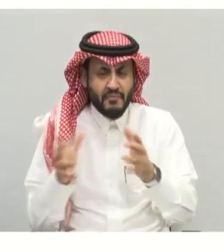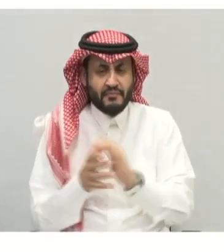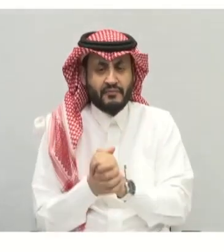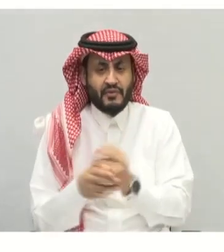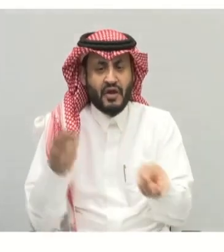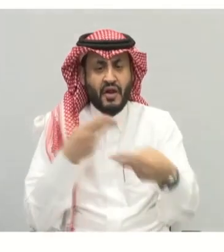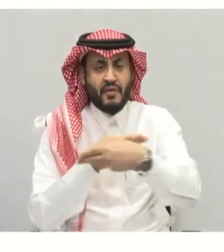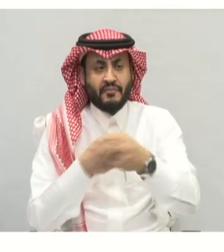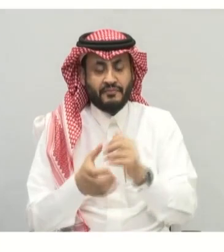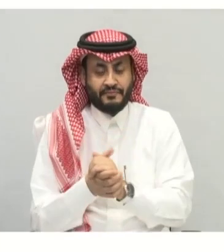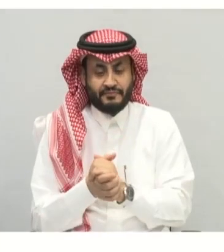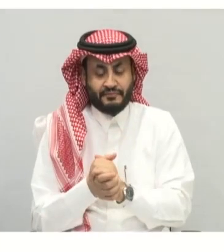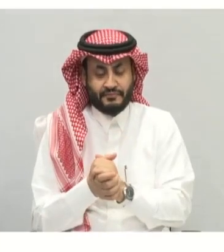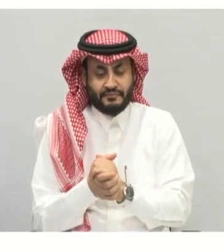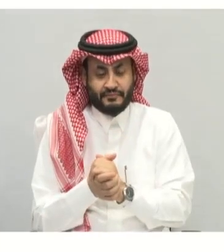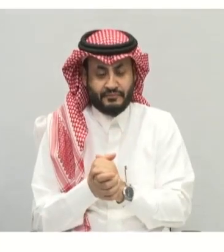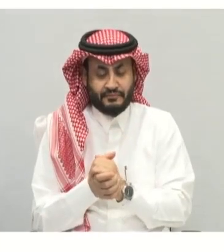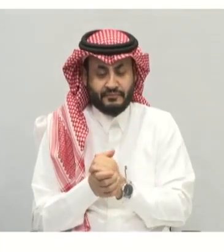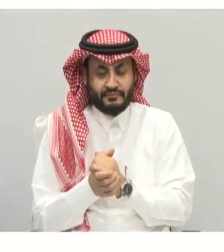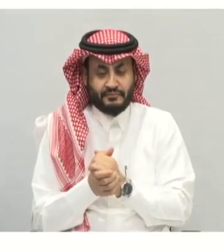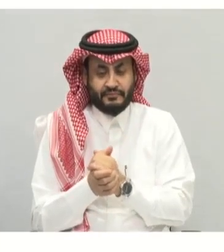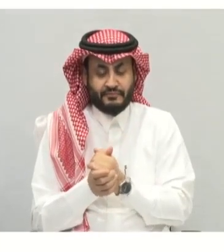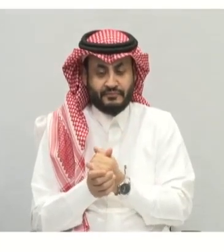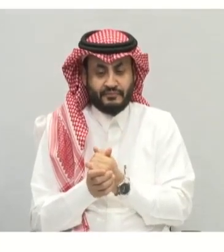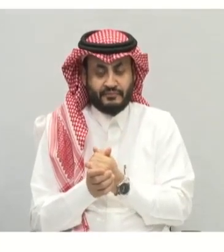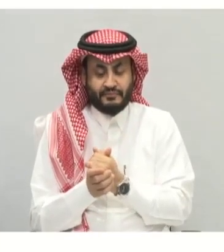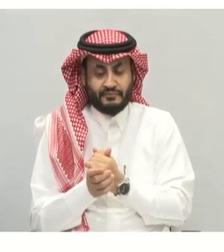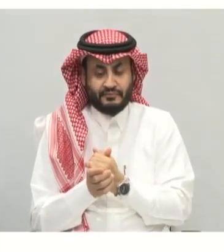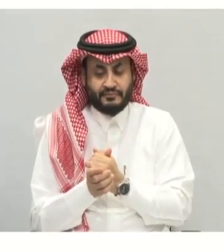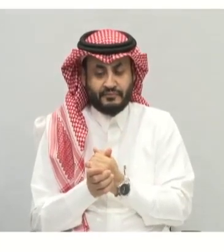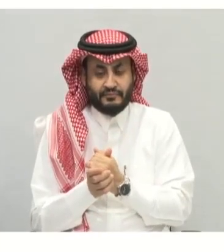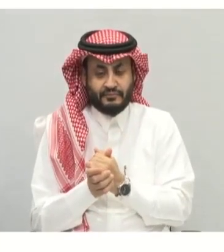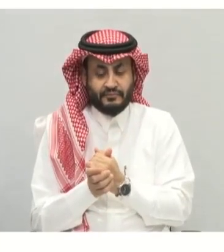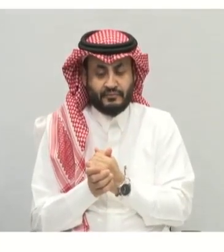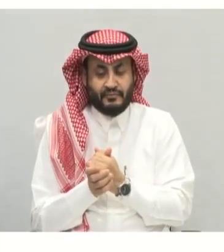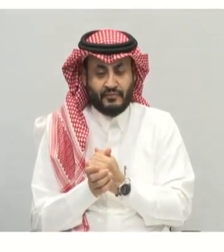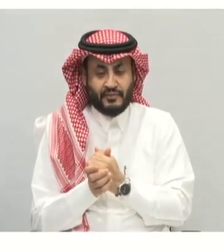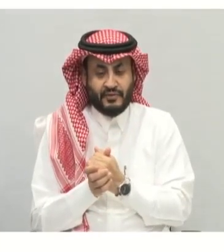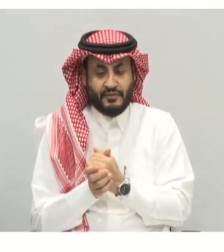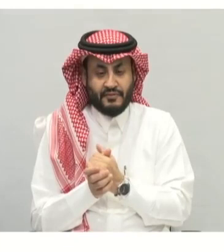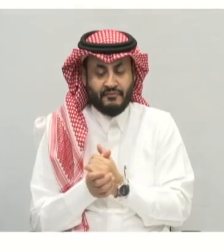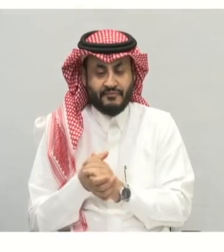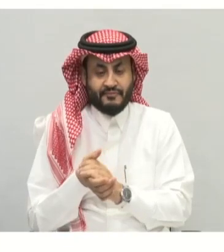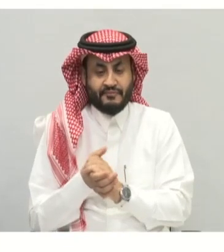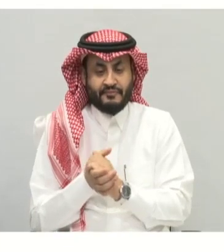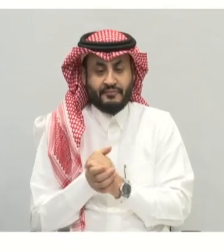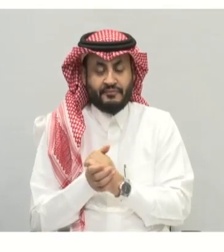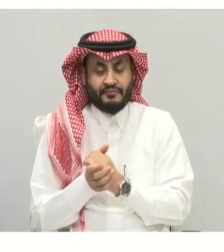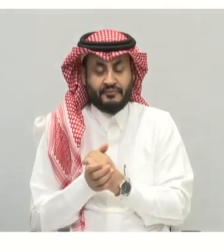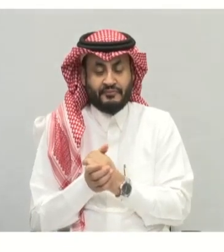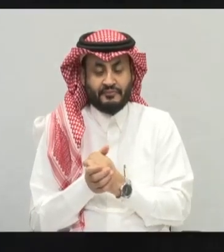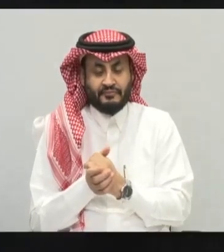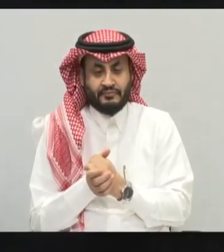cultural shot and we said that sometimes this term could be tricky culture shock when you visit a new country